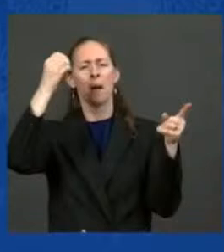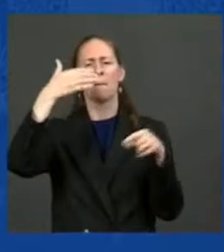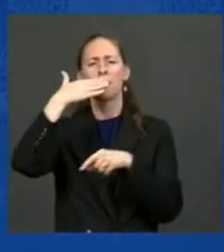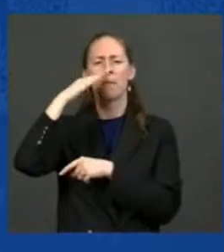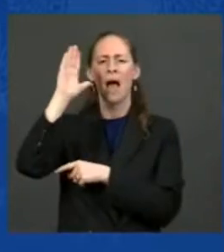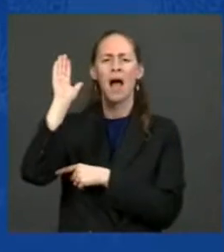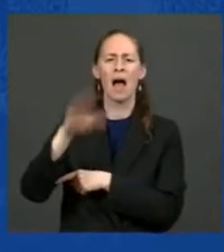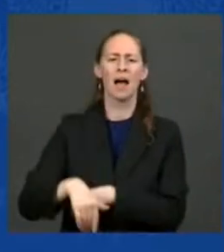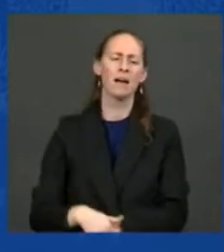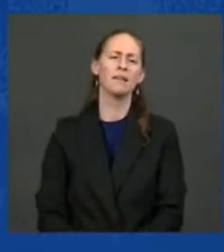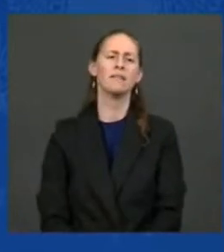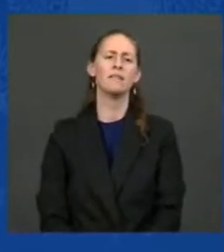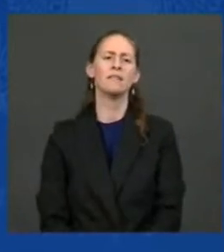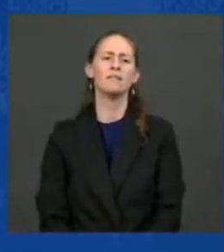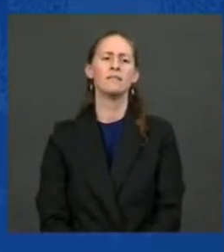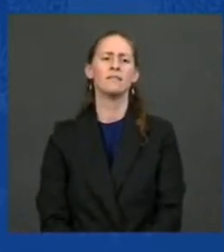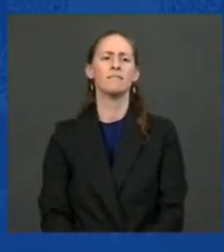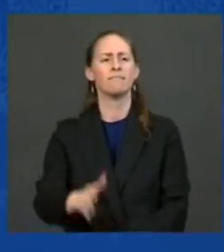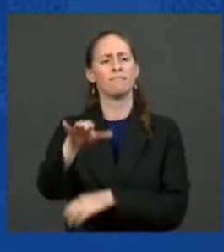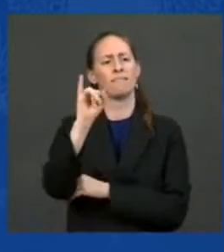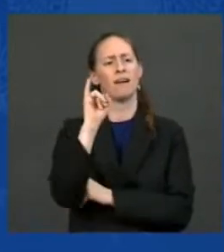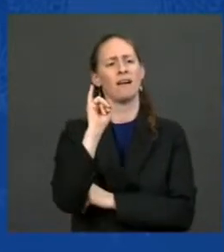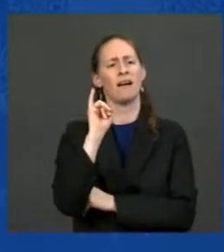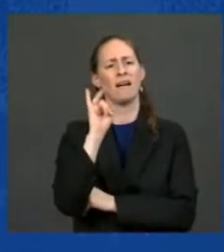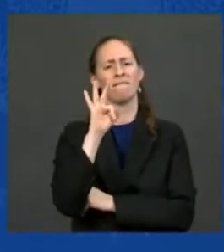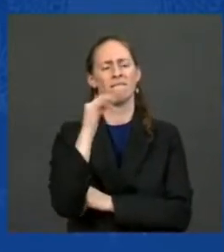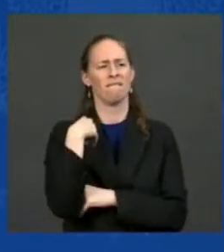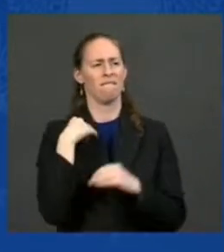Whenever we hear that kind of poisonous hatred,